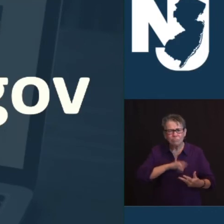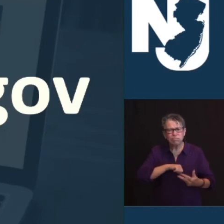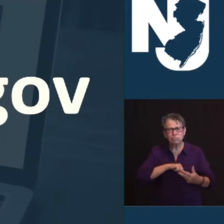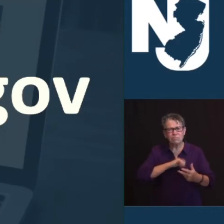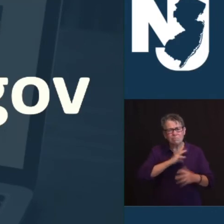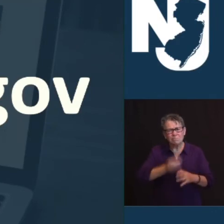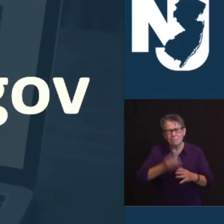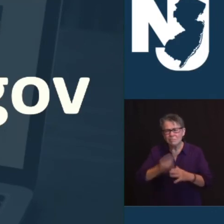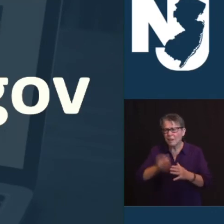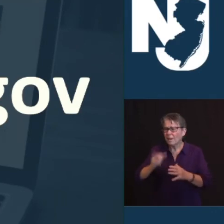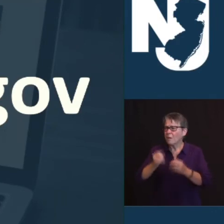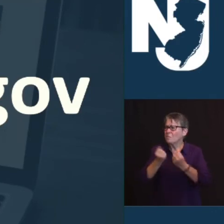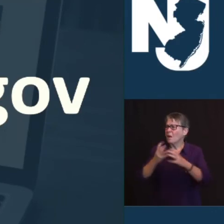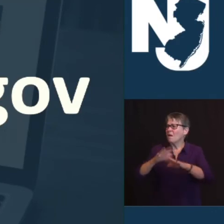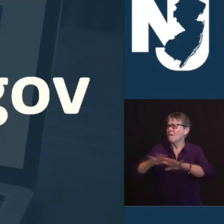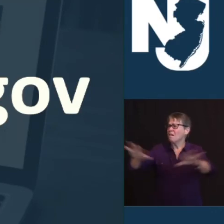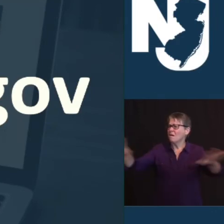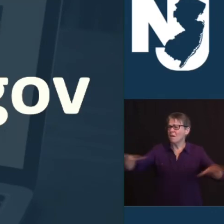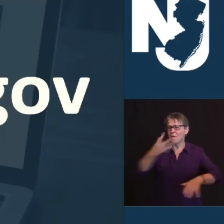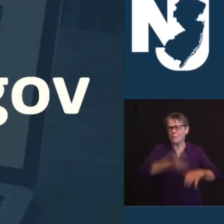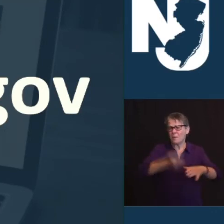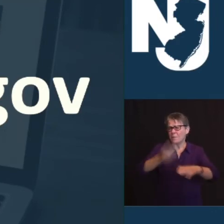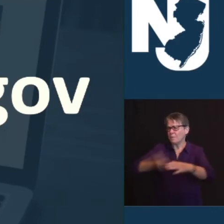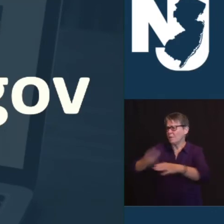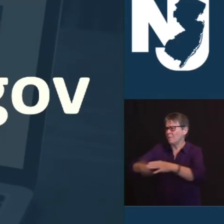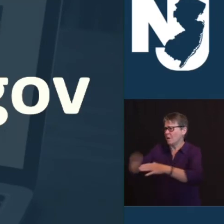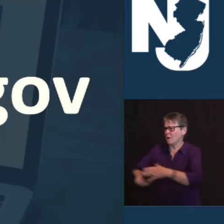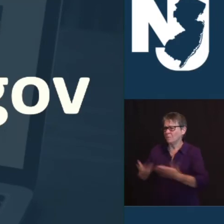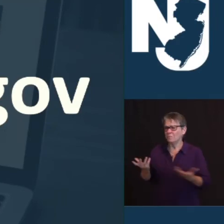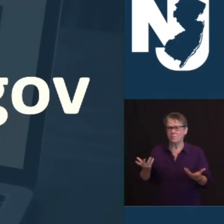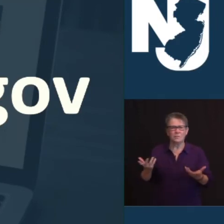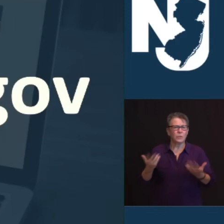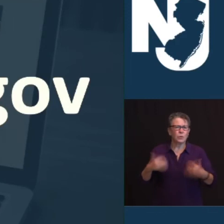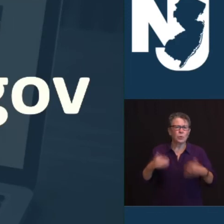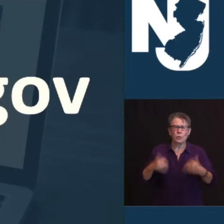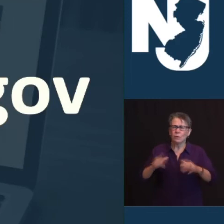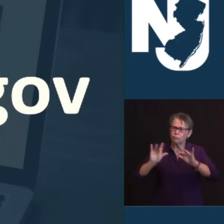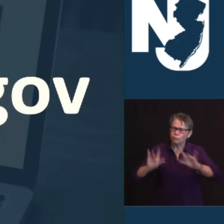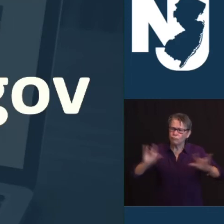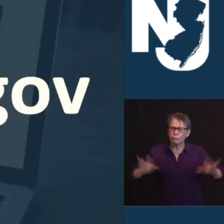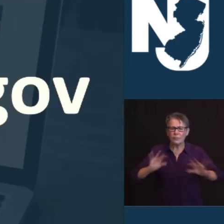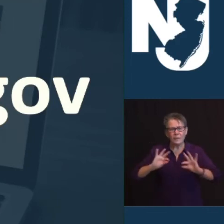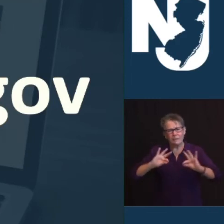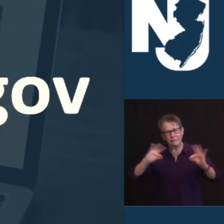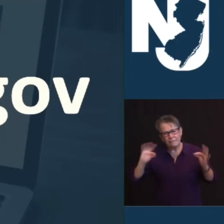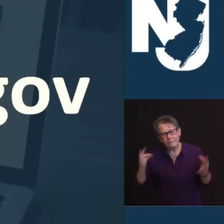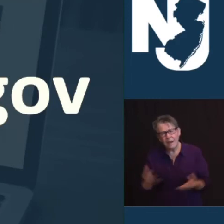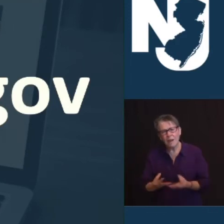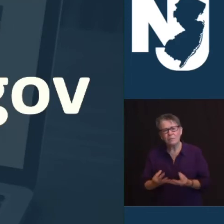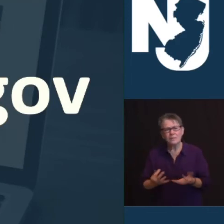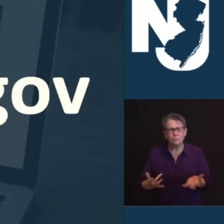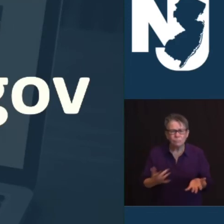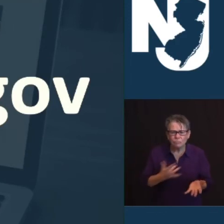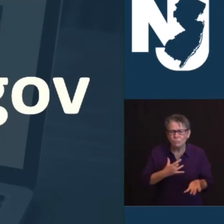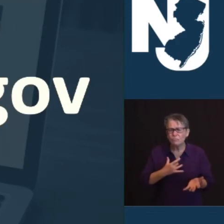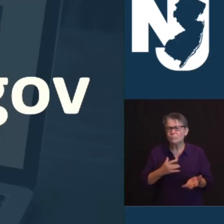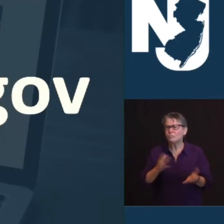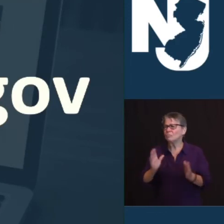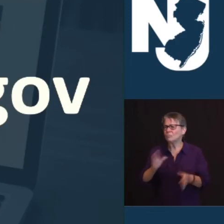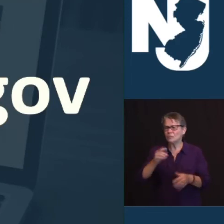lives lost, families left behind, not an abstract number. Each was a cherished member of our New Jersey